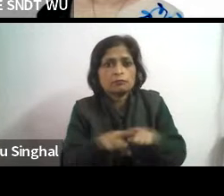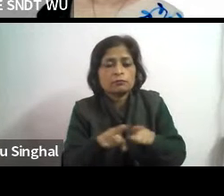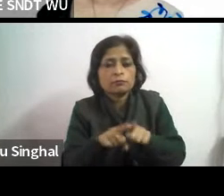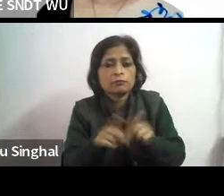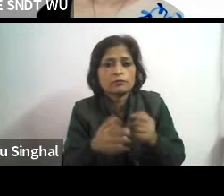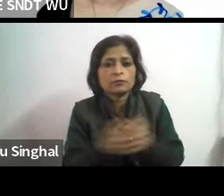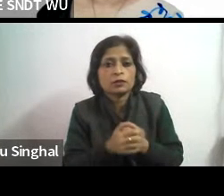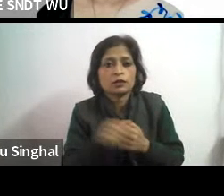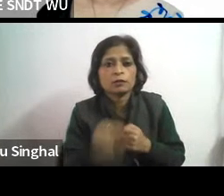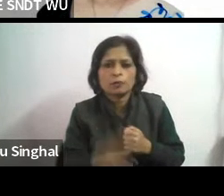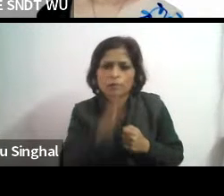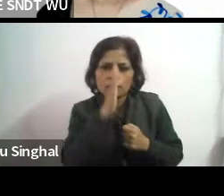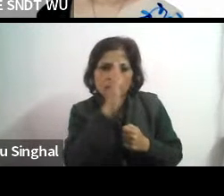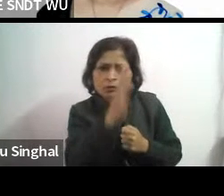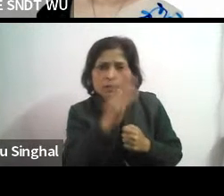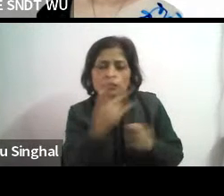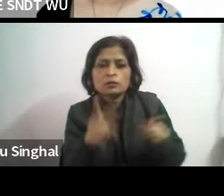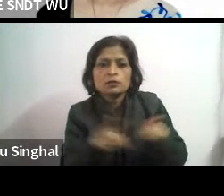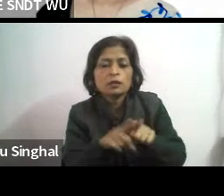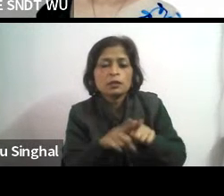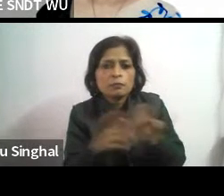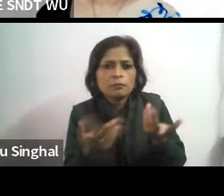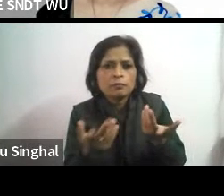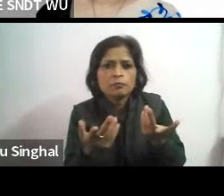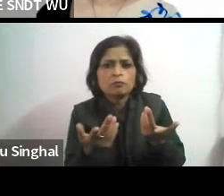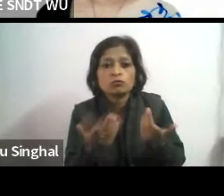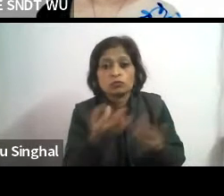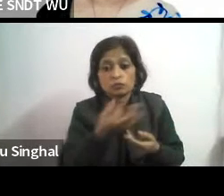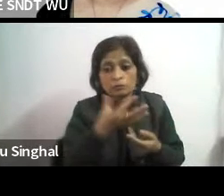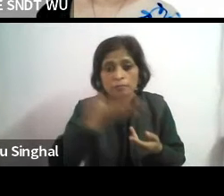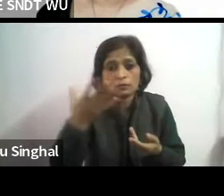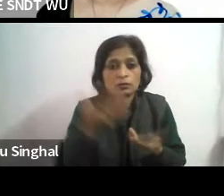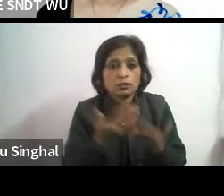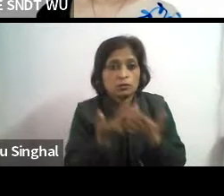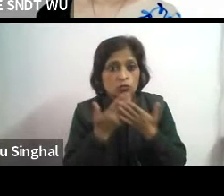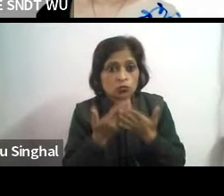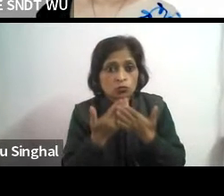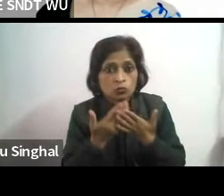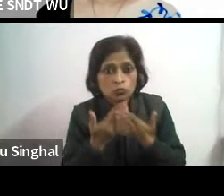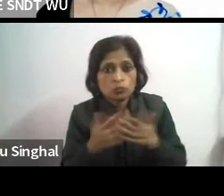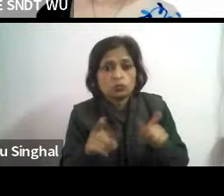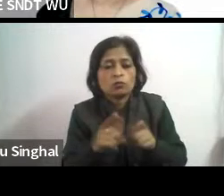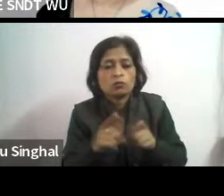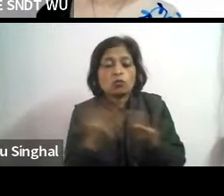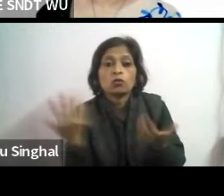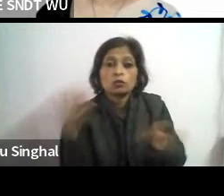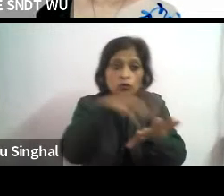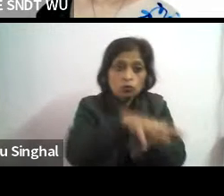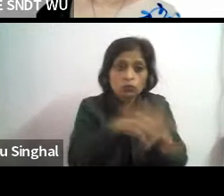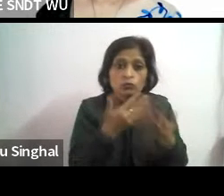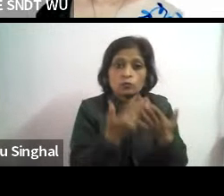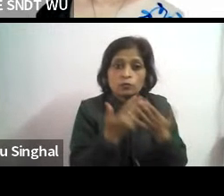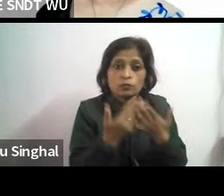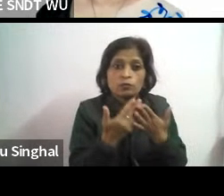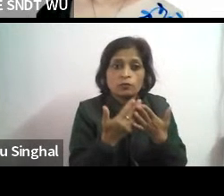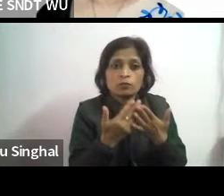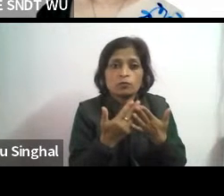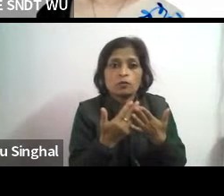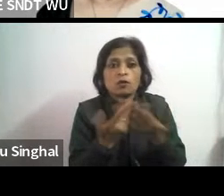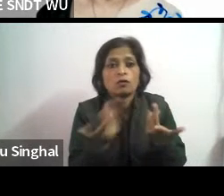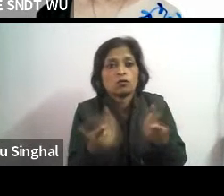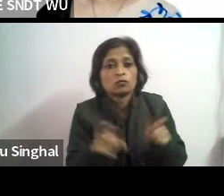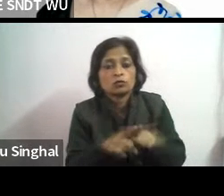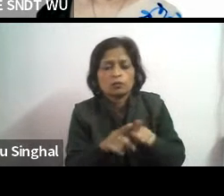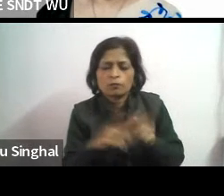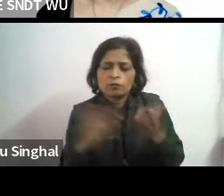the direction in which the field of special education and inclusive education have to go, and all